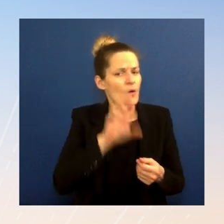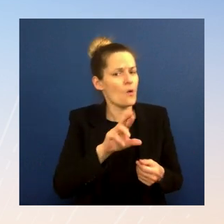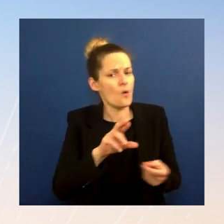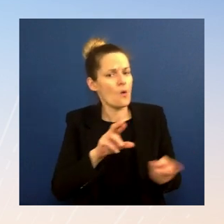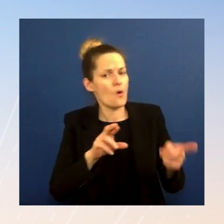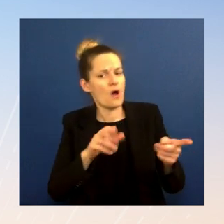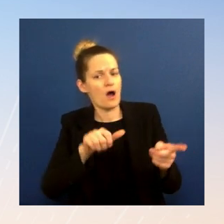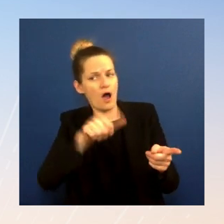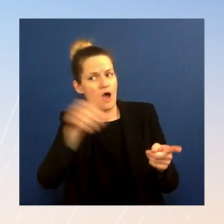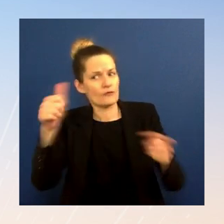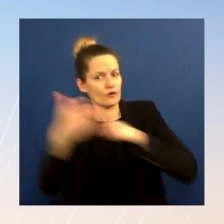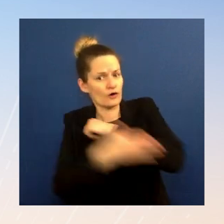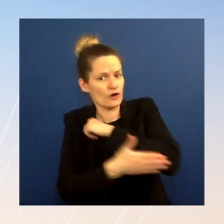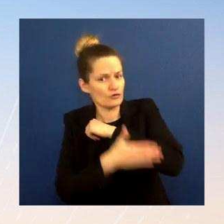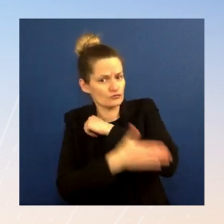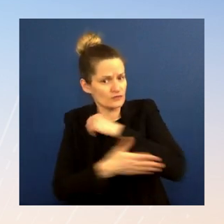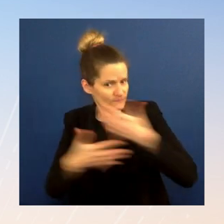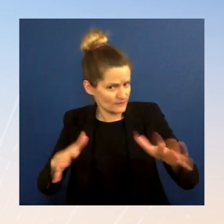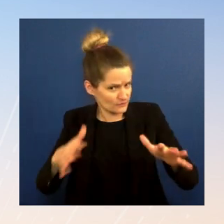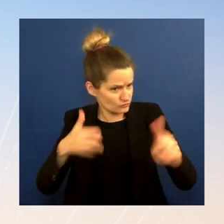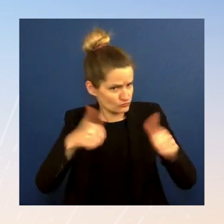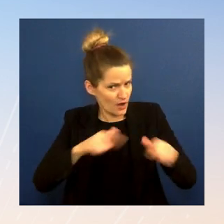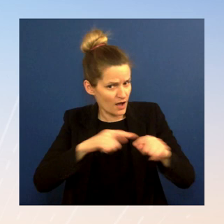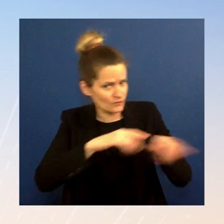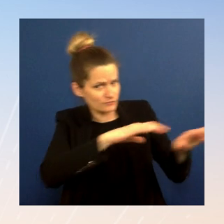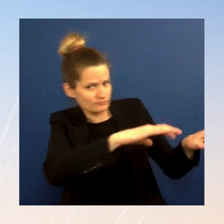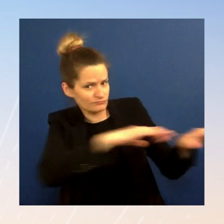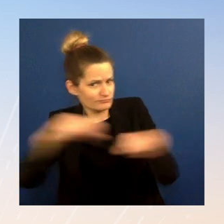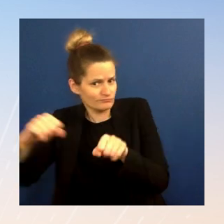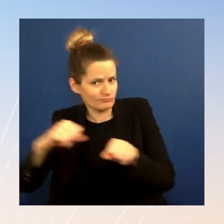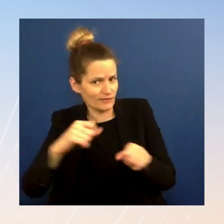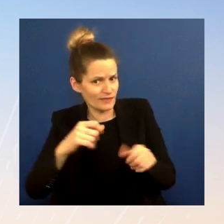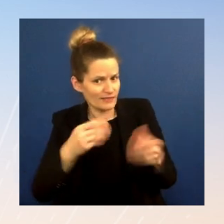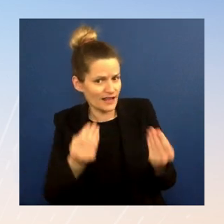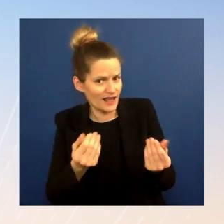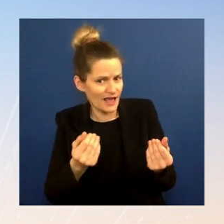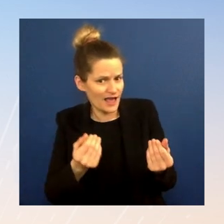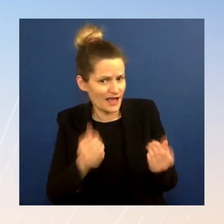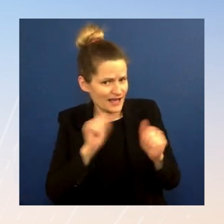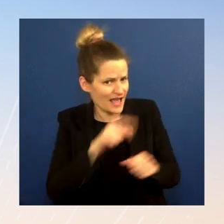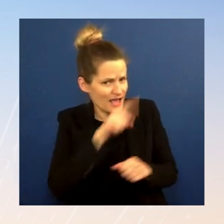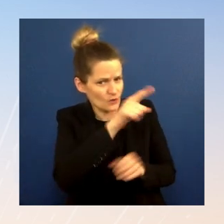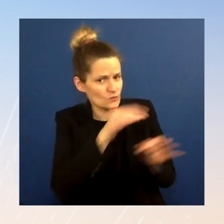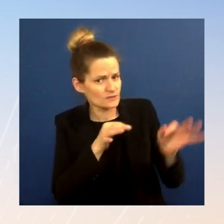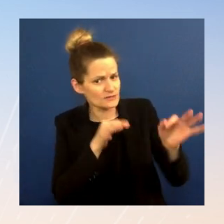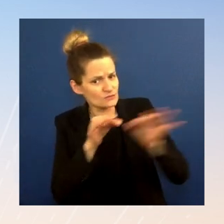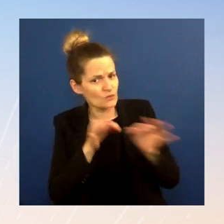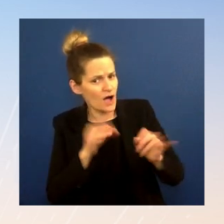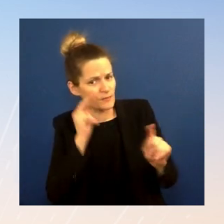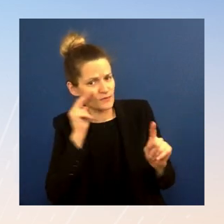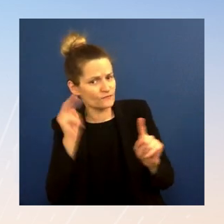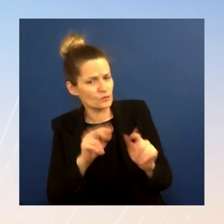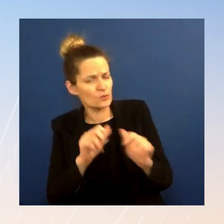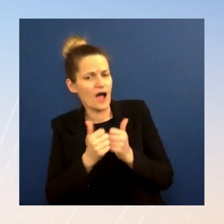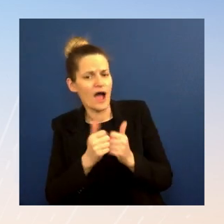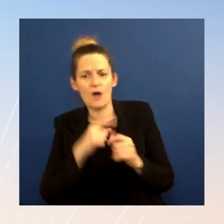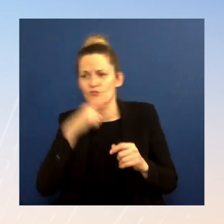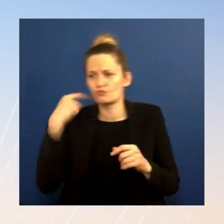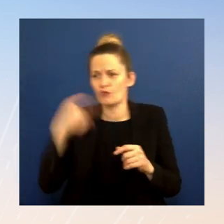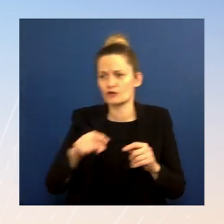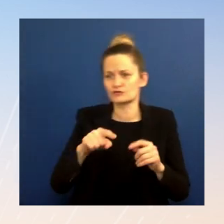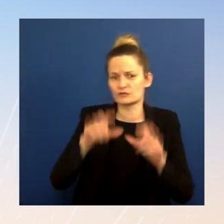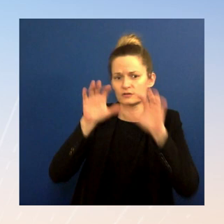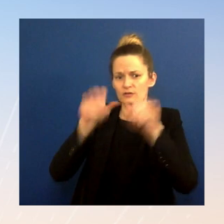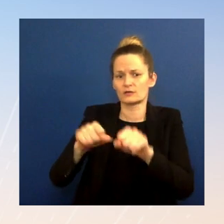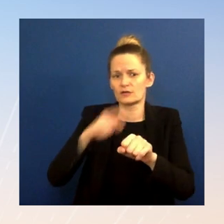can you describe just the administration's position on the difference between Russia's invasion on Ukraine and Israel's annexation? I'd point you to the State Department. Okay, go